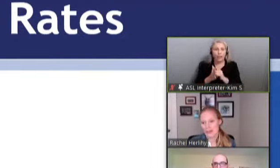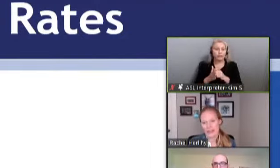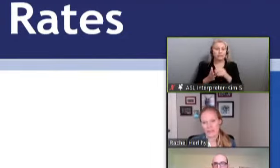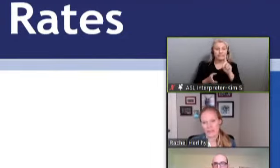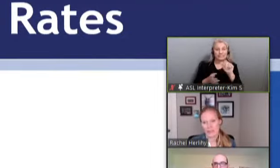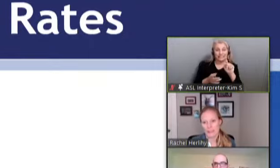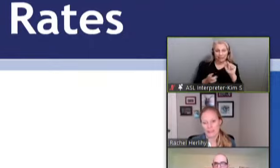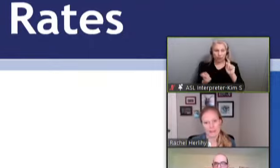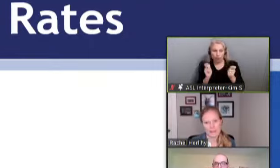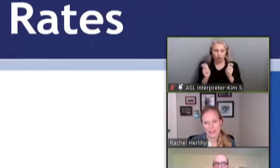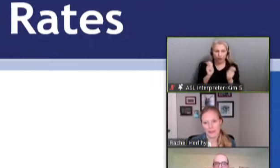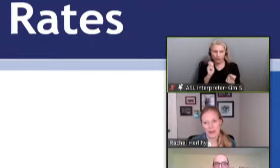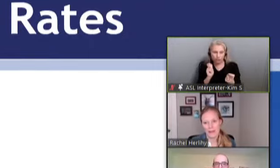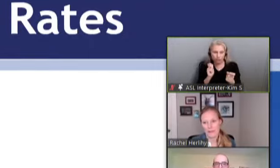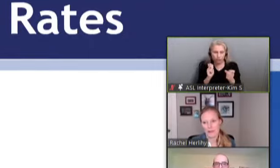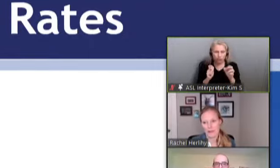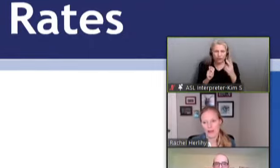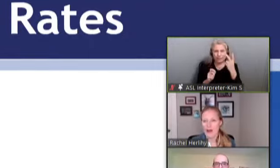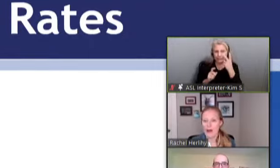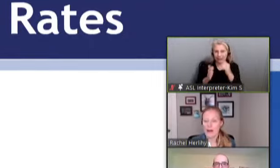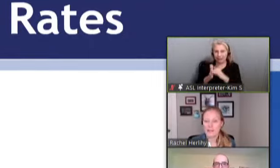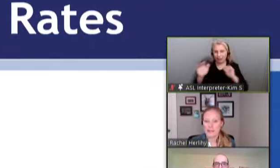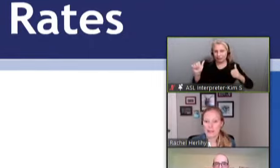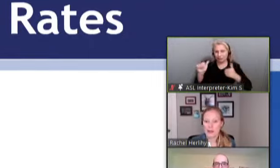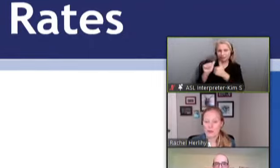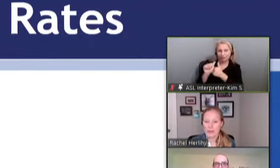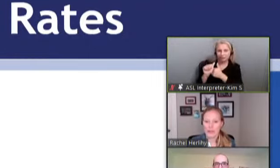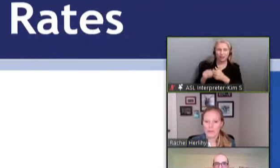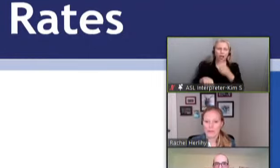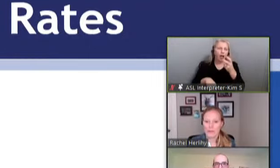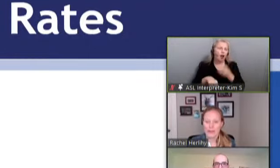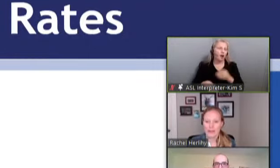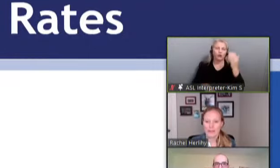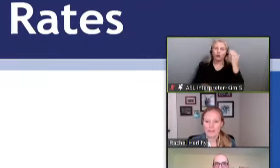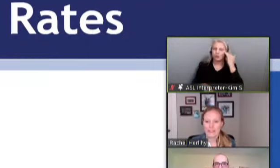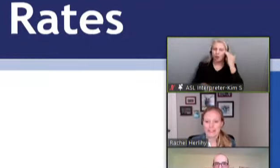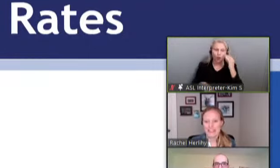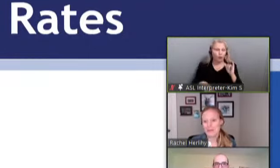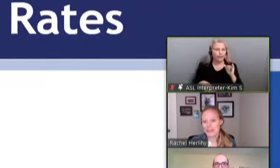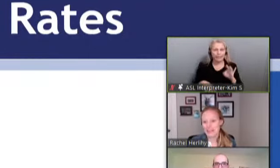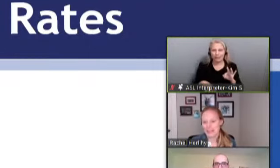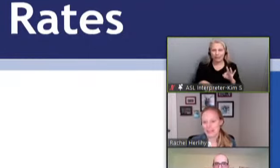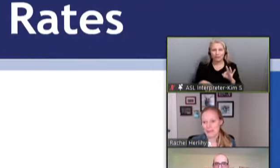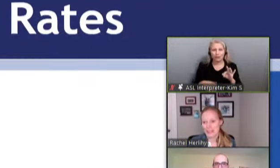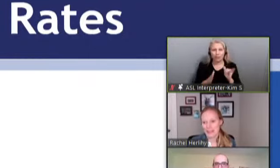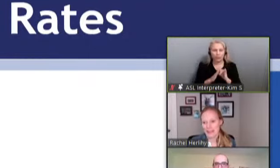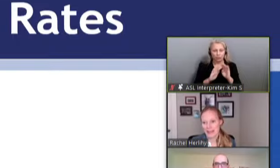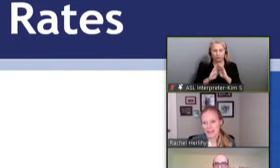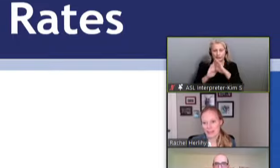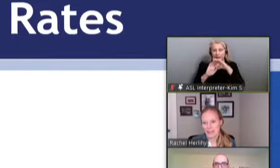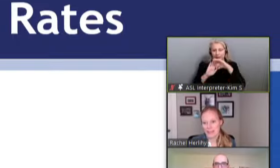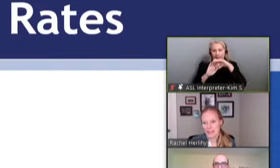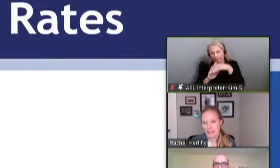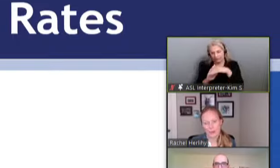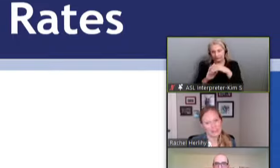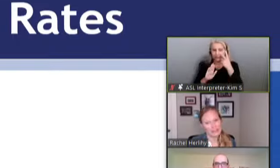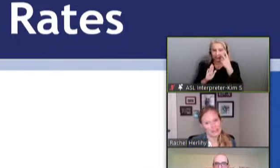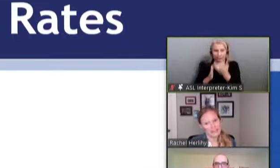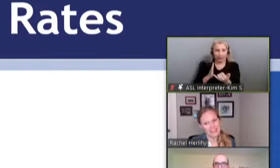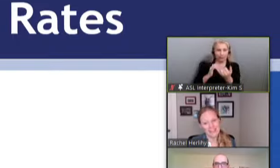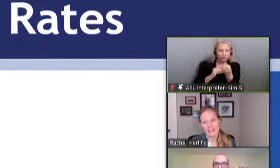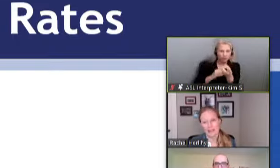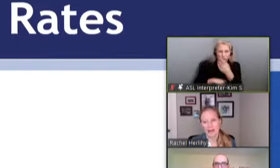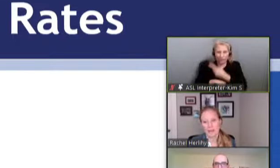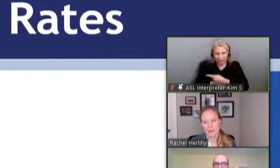data correction, if we'll see some of this data backfill. Hard to know if these decreases that we've seen the last couple of days are going